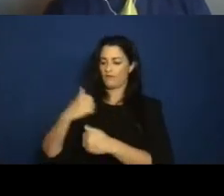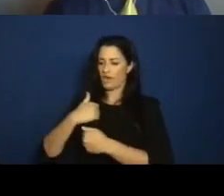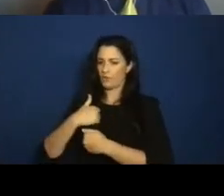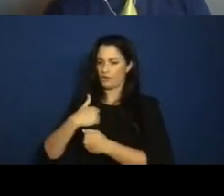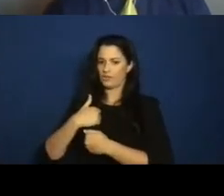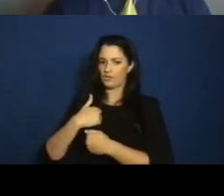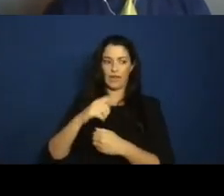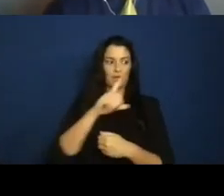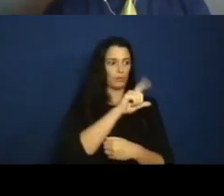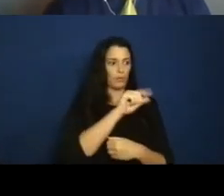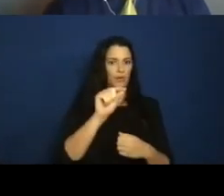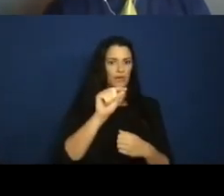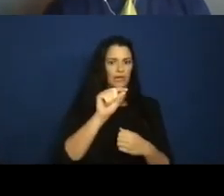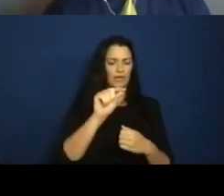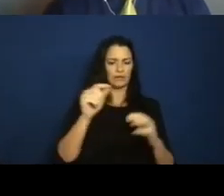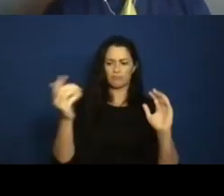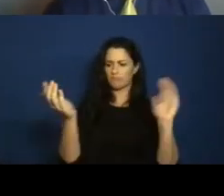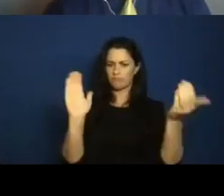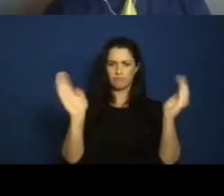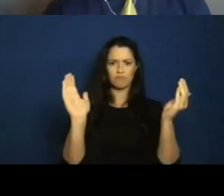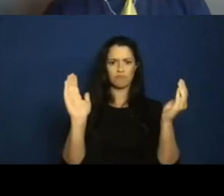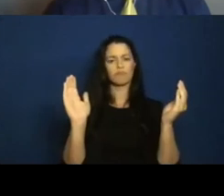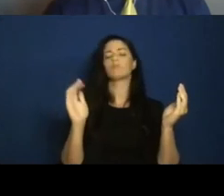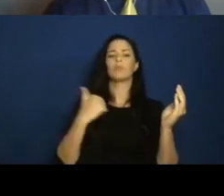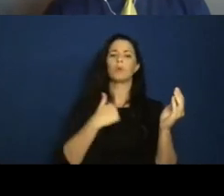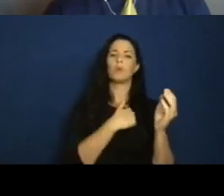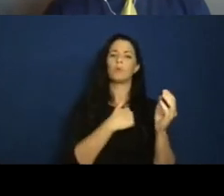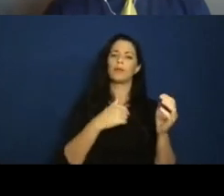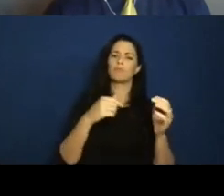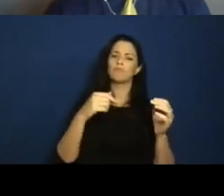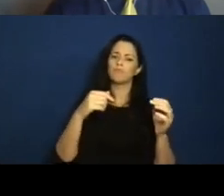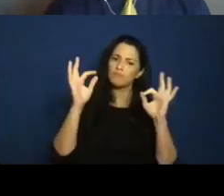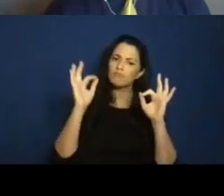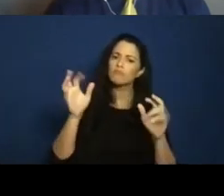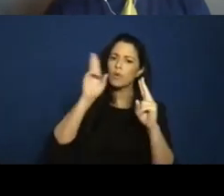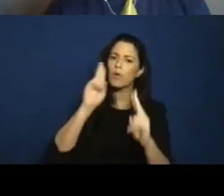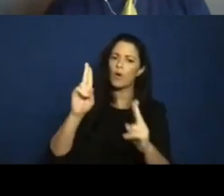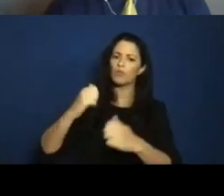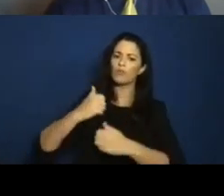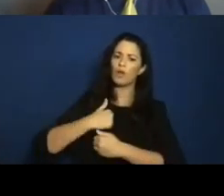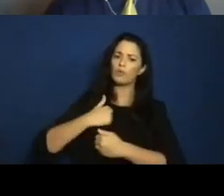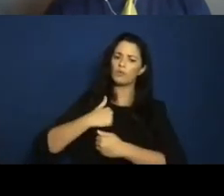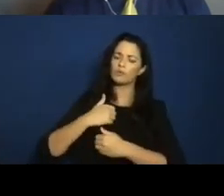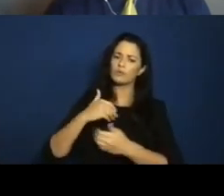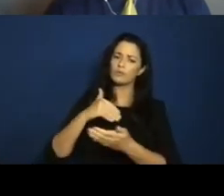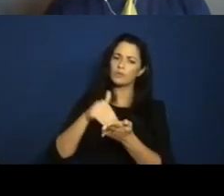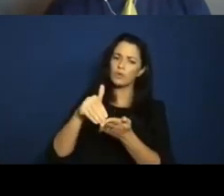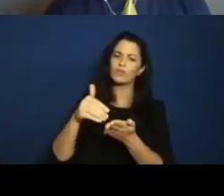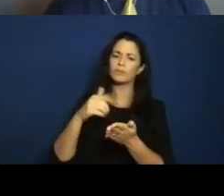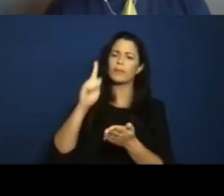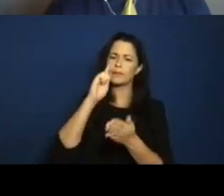we certainly celebrate each other quite a bit. And I think it's very, very important to kind of